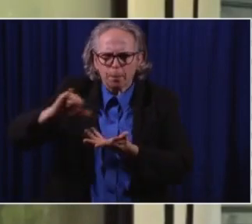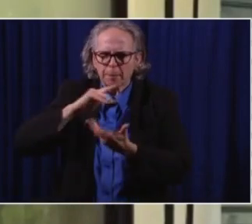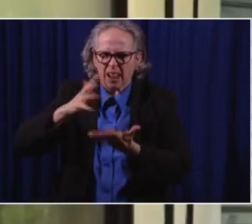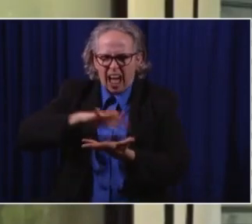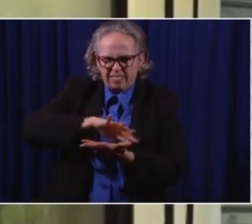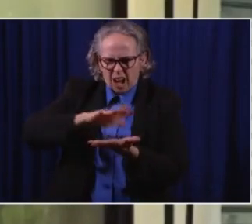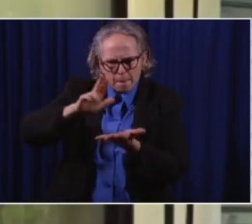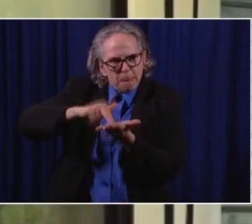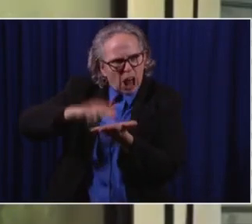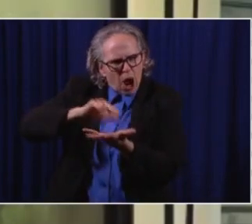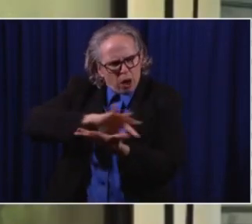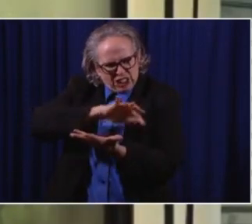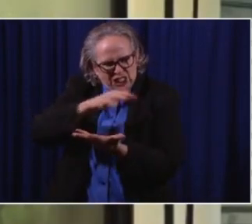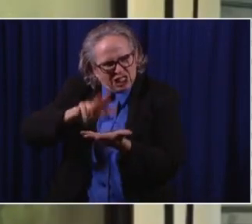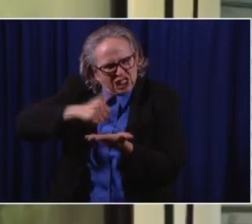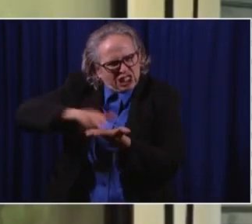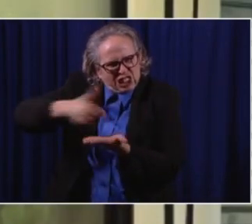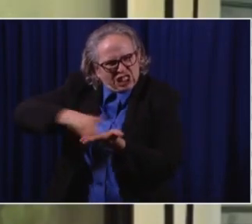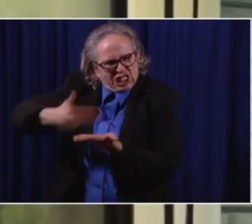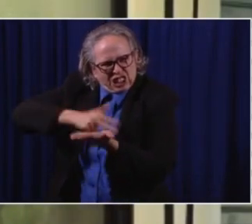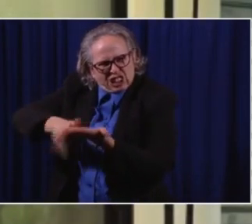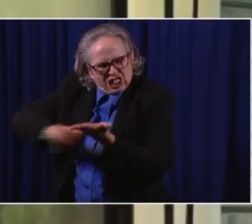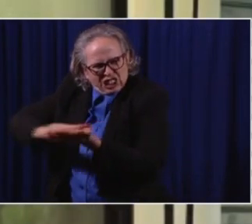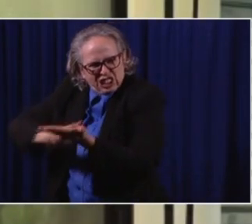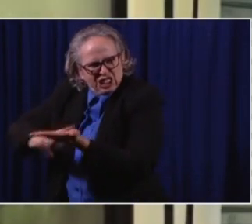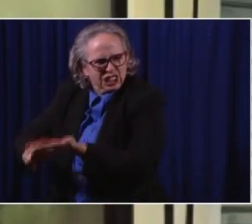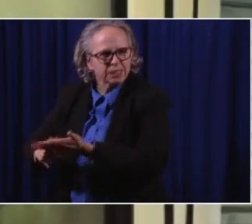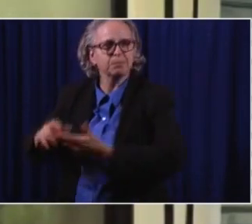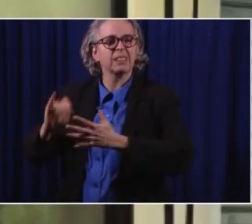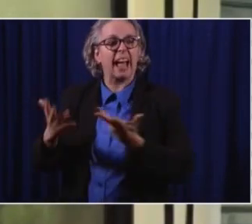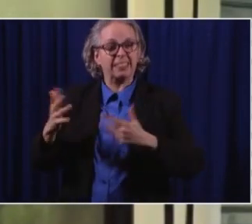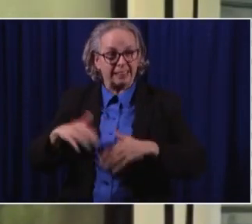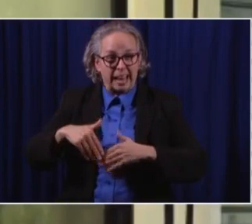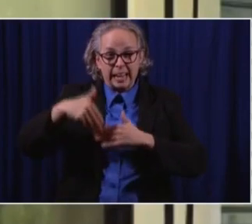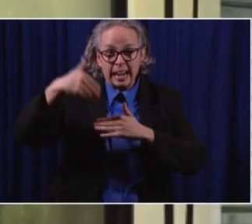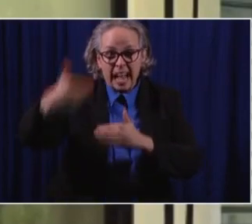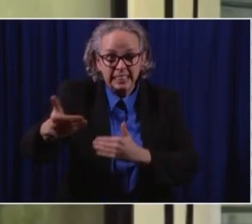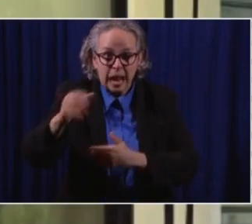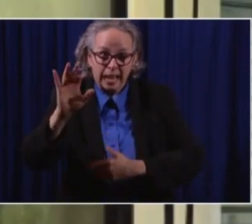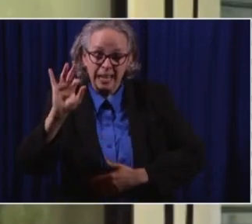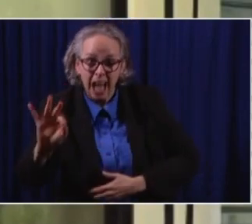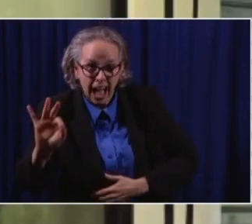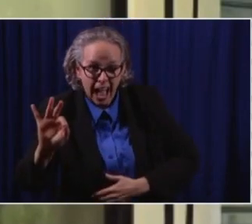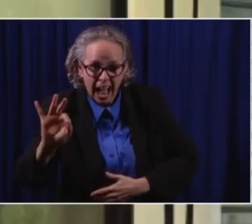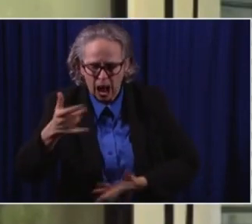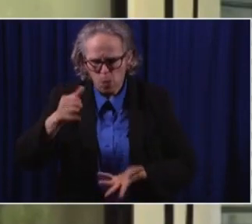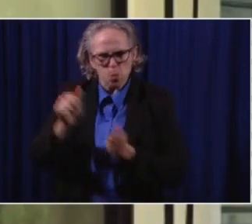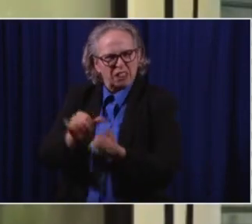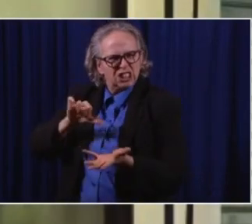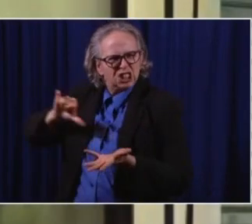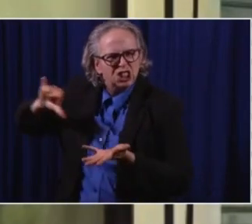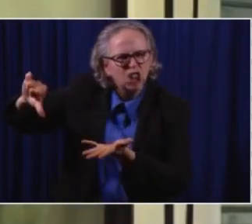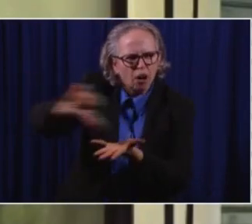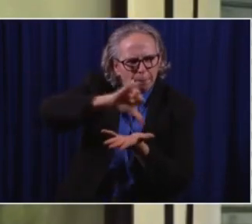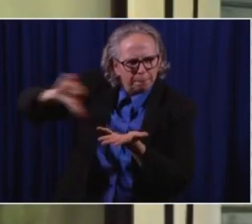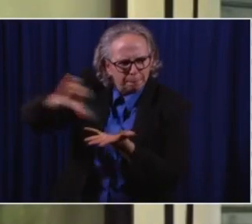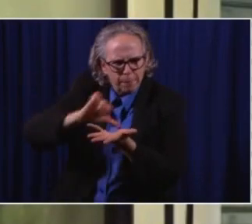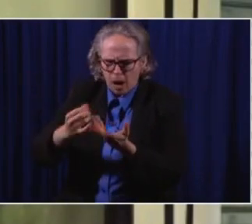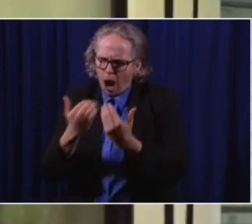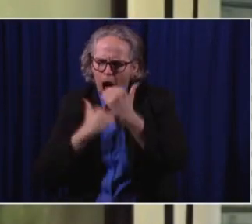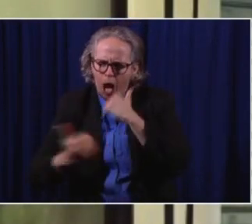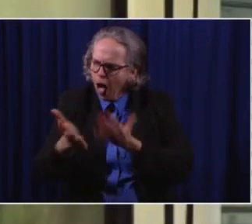and the last half dozen you eat swimming with butter. Eaten that way, waffles never hurt anybody. So I think